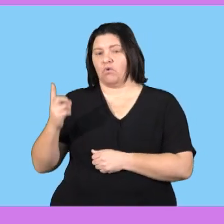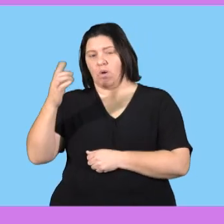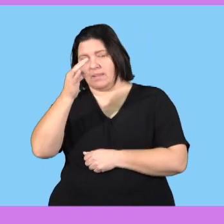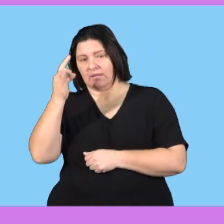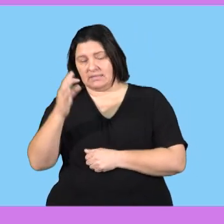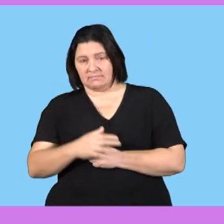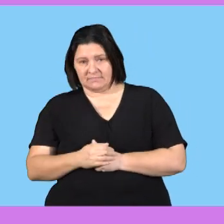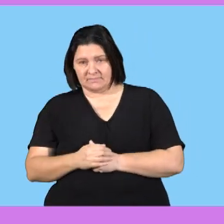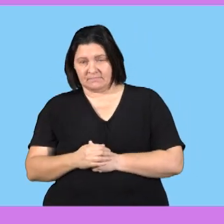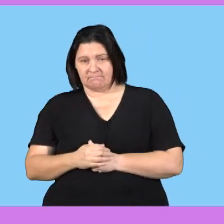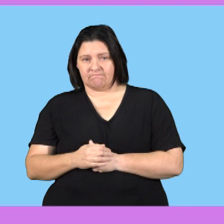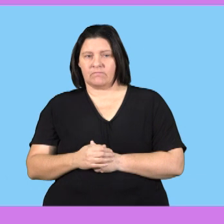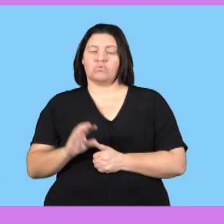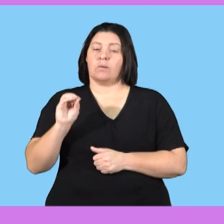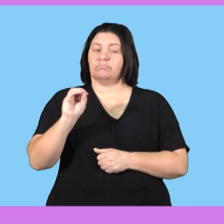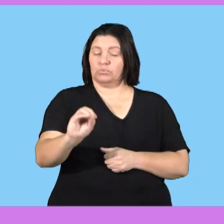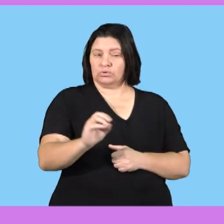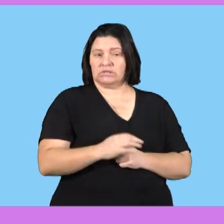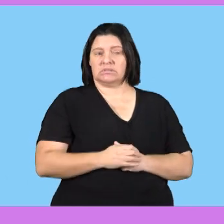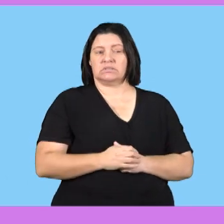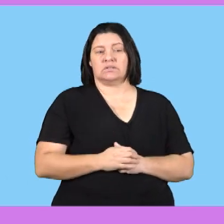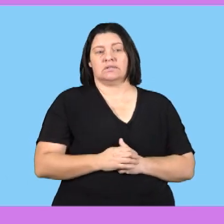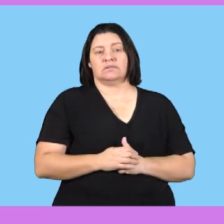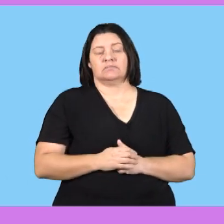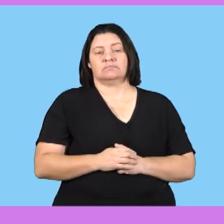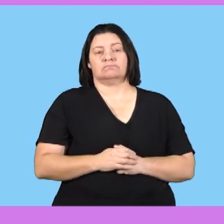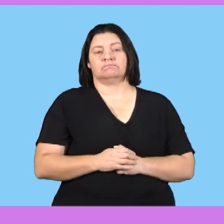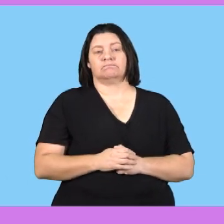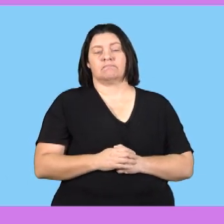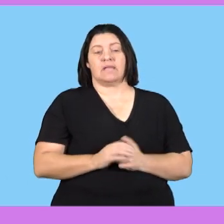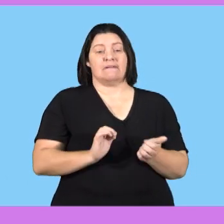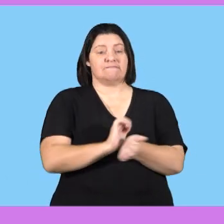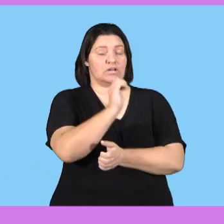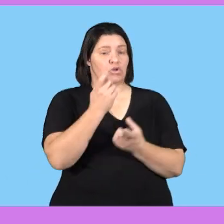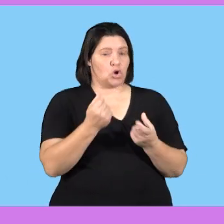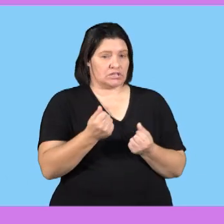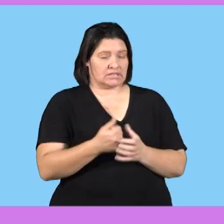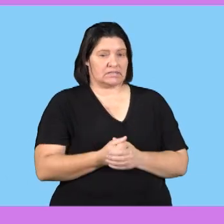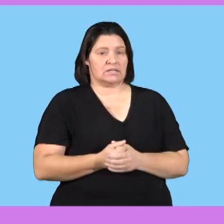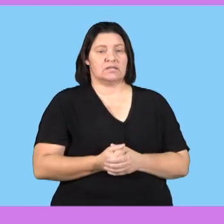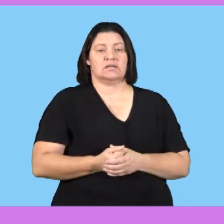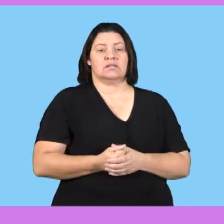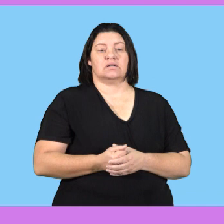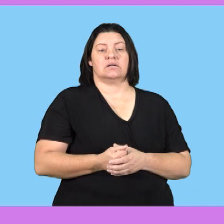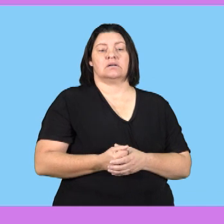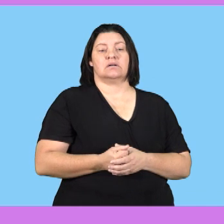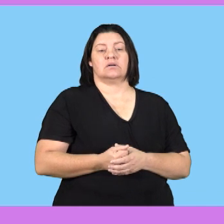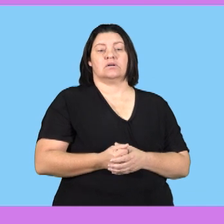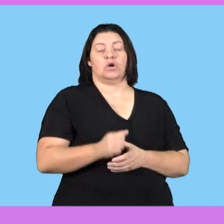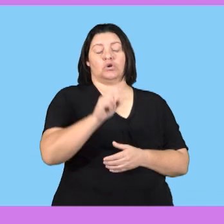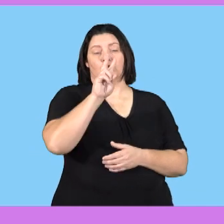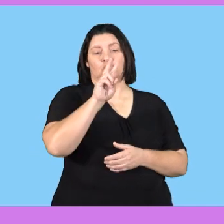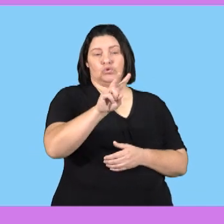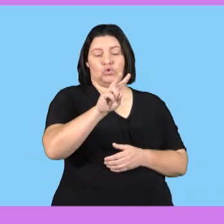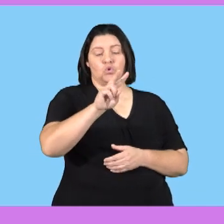Rand per minute. So let's quickly put that in here. So plan B, fixed cost equals. So that will